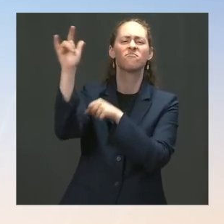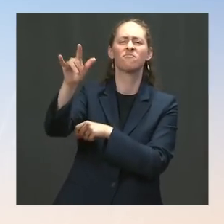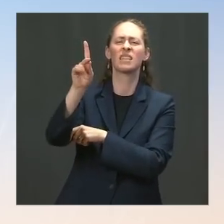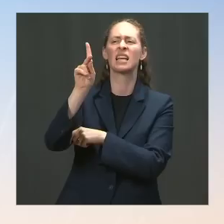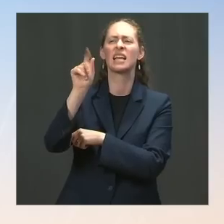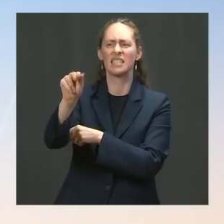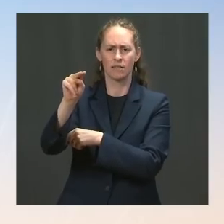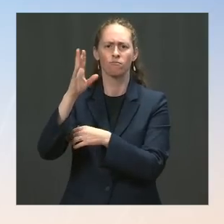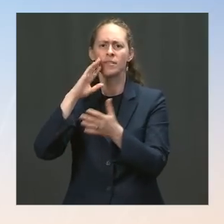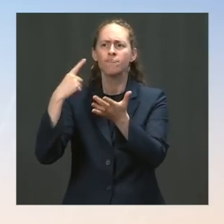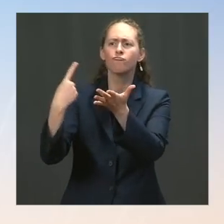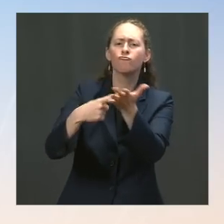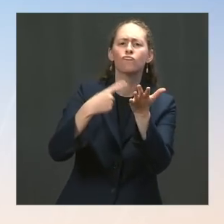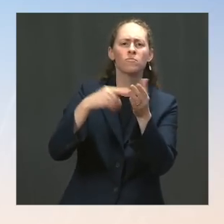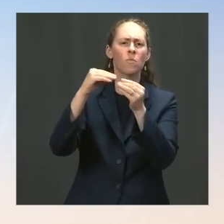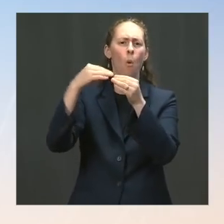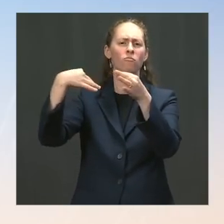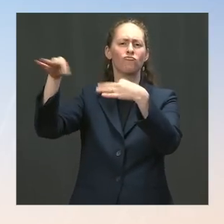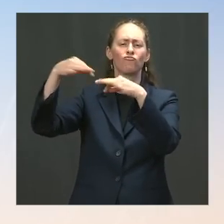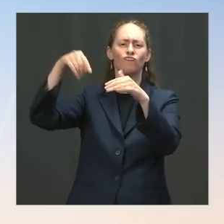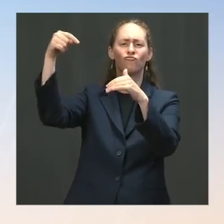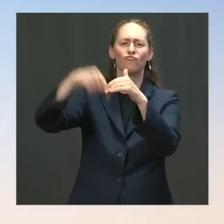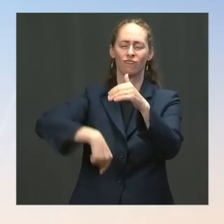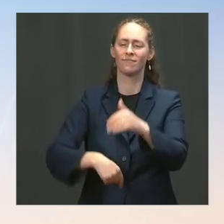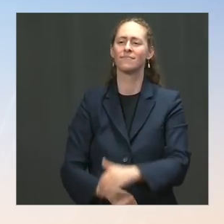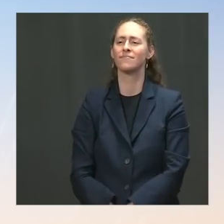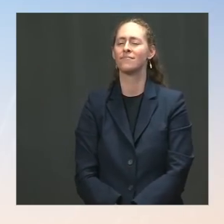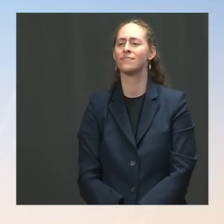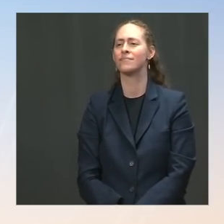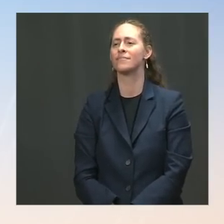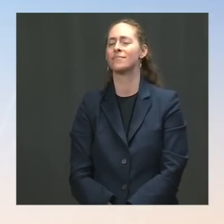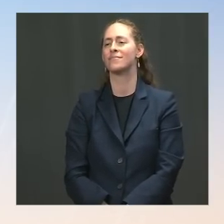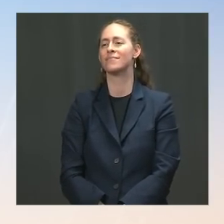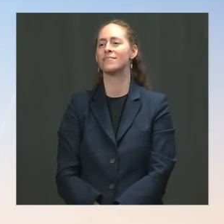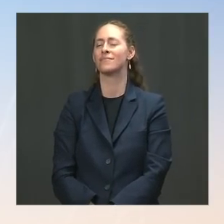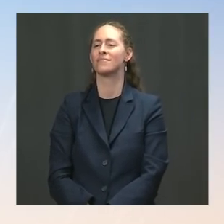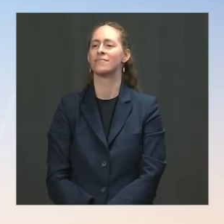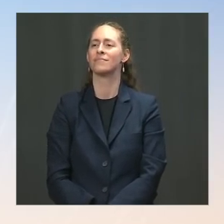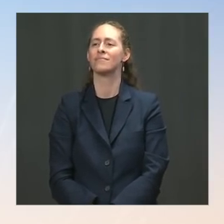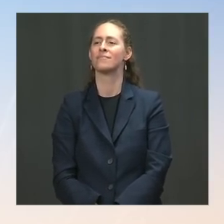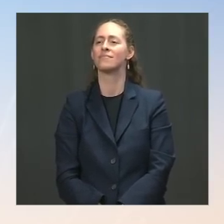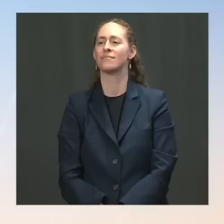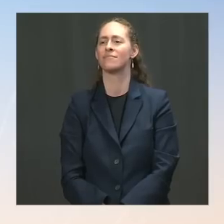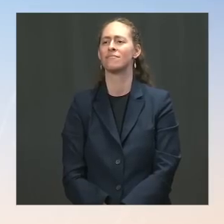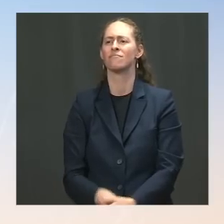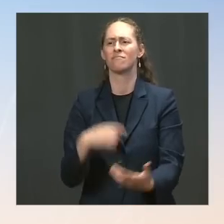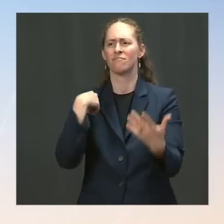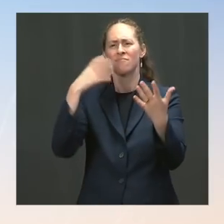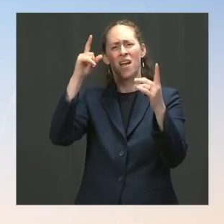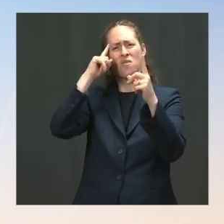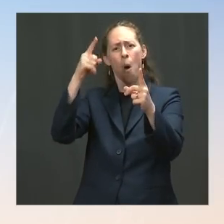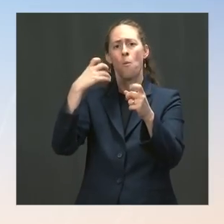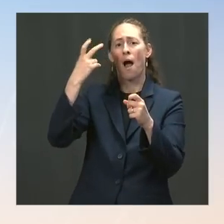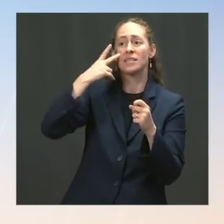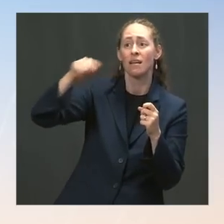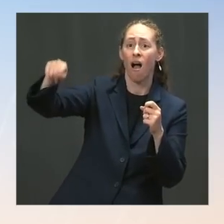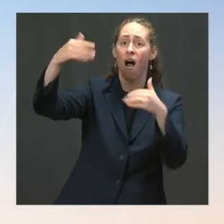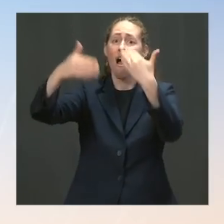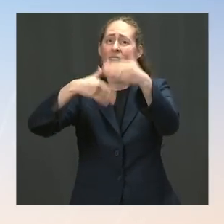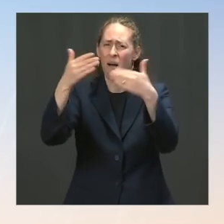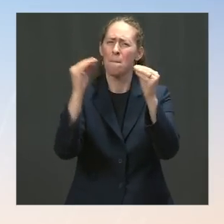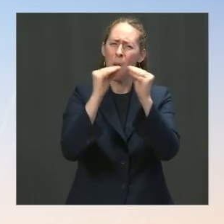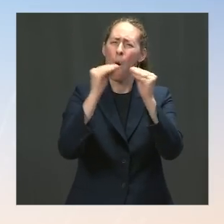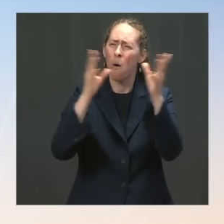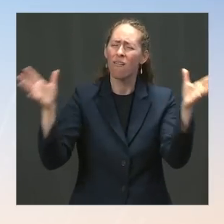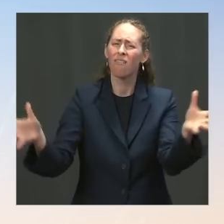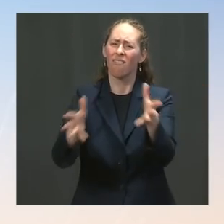we're engaging with partners across the country, including incorporating COVID vaccination into sports physicals for student athletes this summer